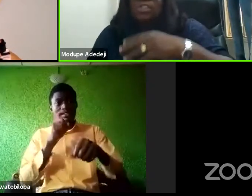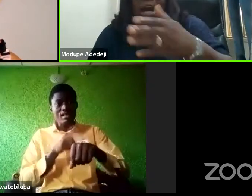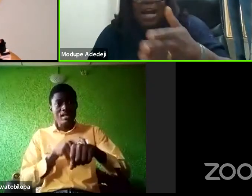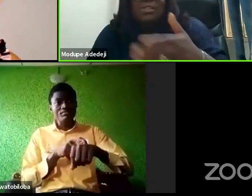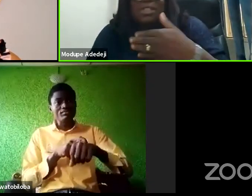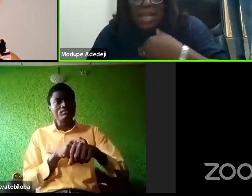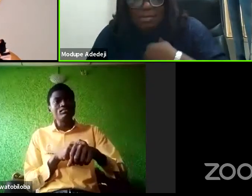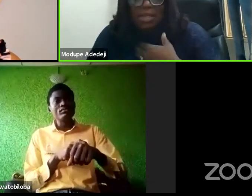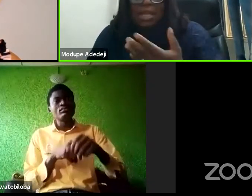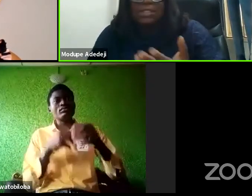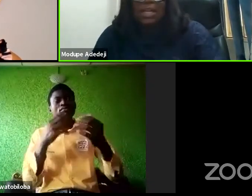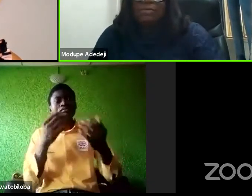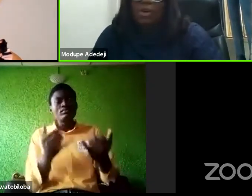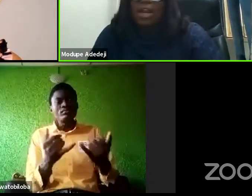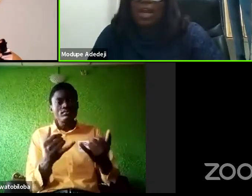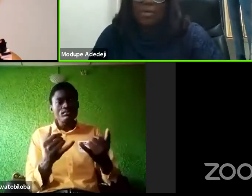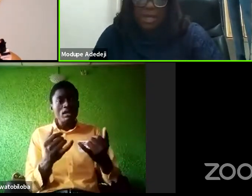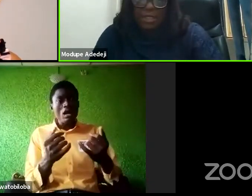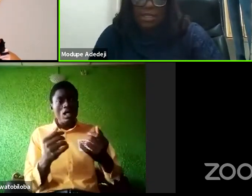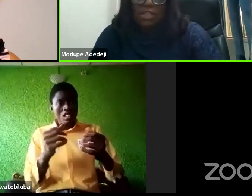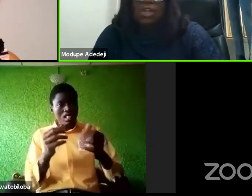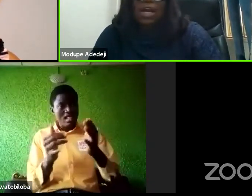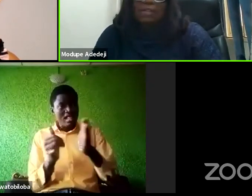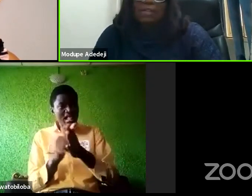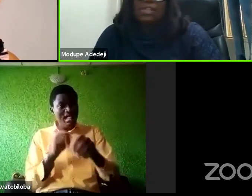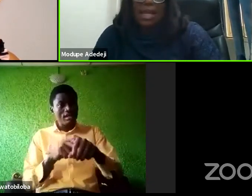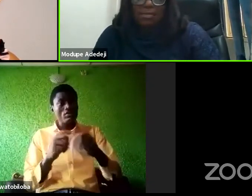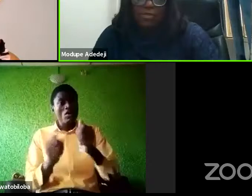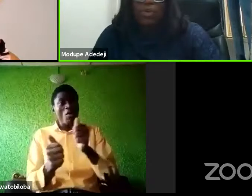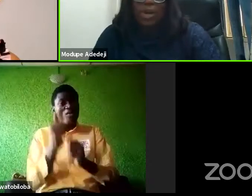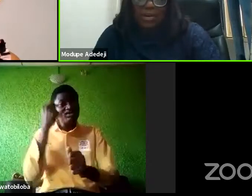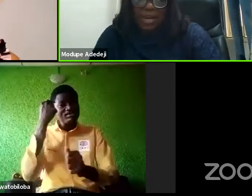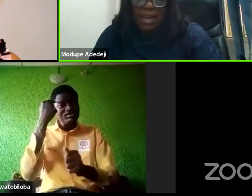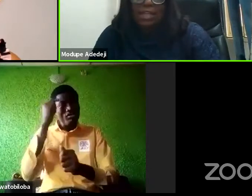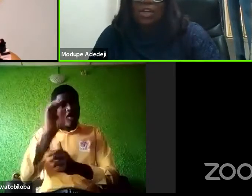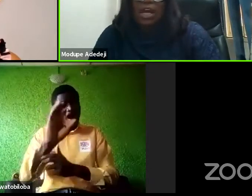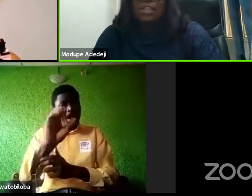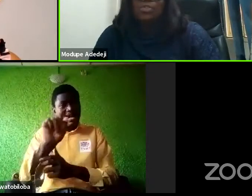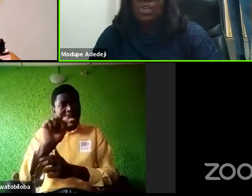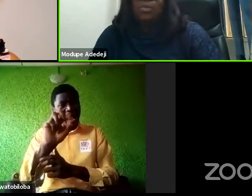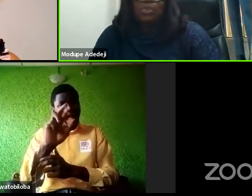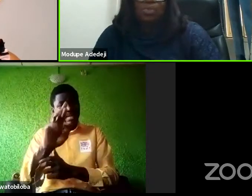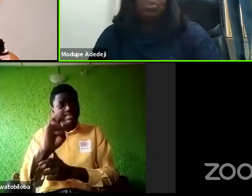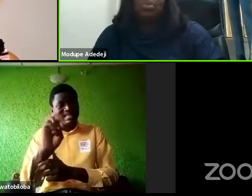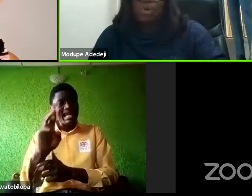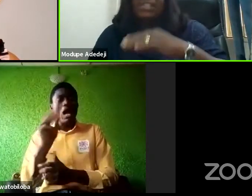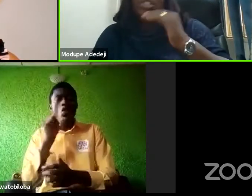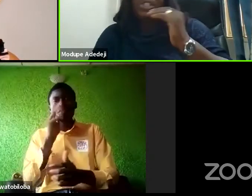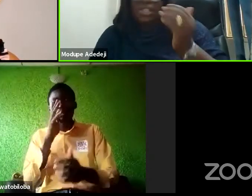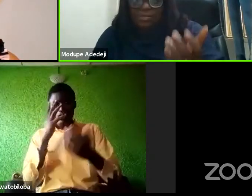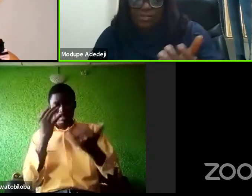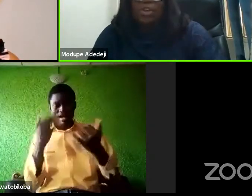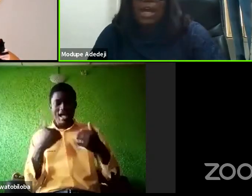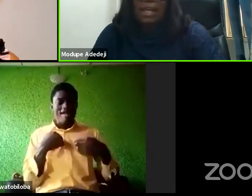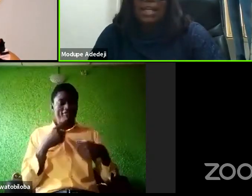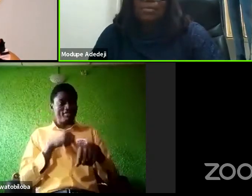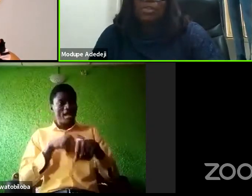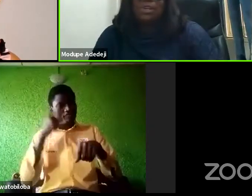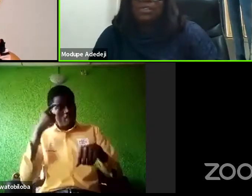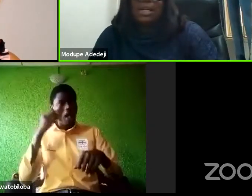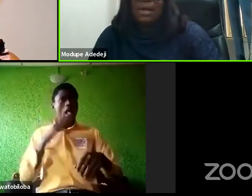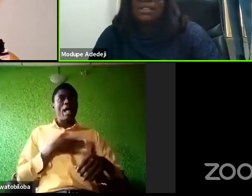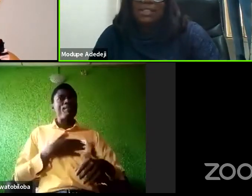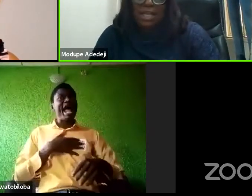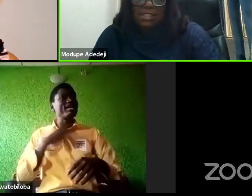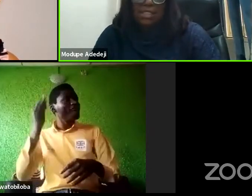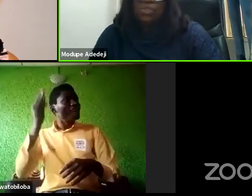that. Then you now have time, especially for career women, you now have time for your career and you really want to achieve. And then most